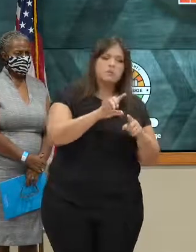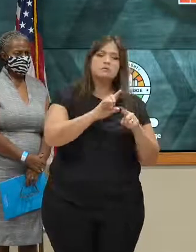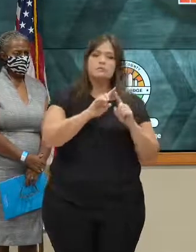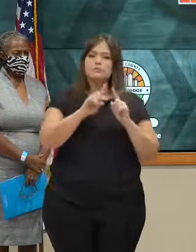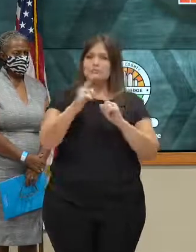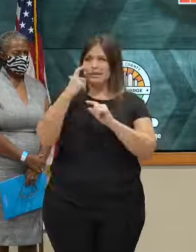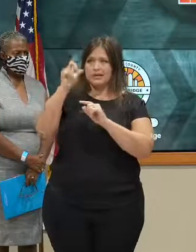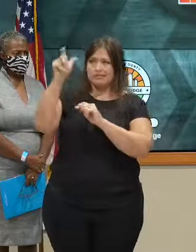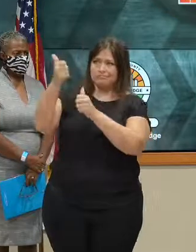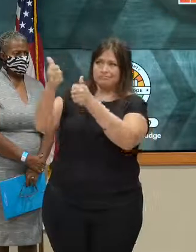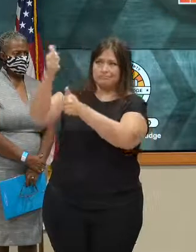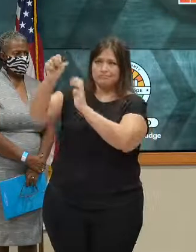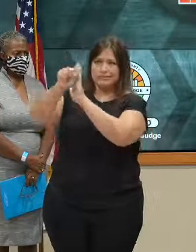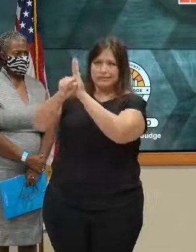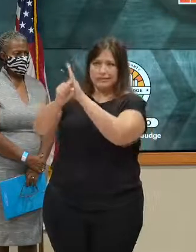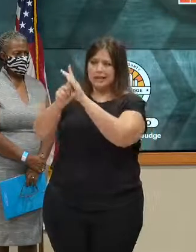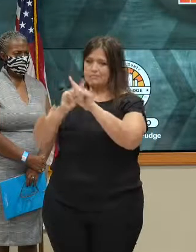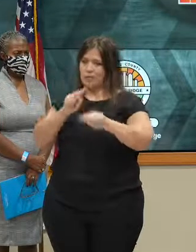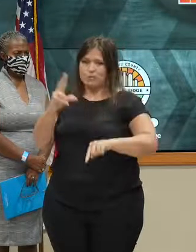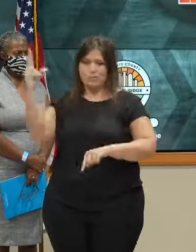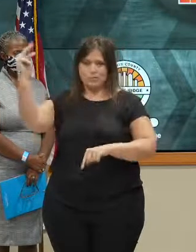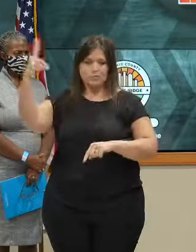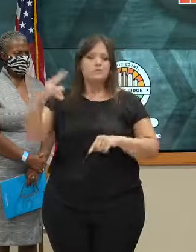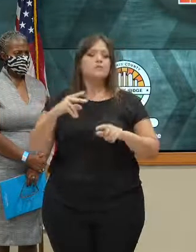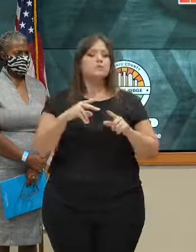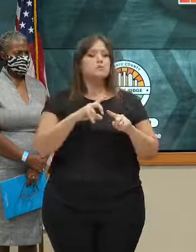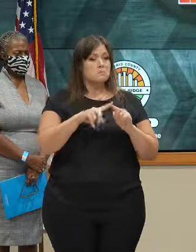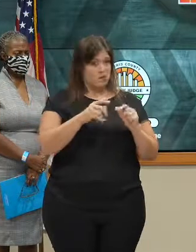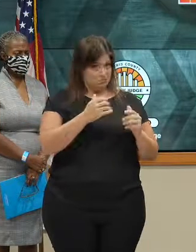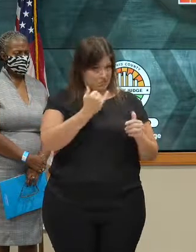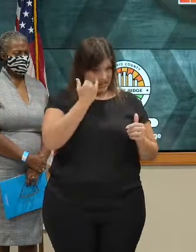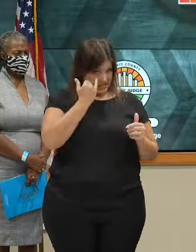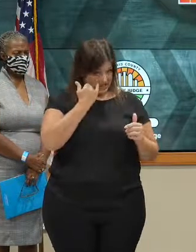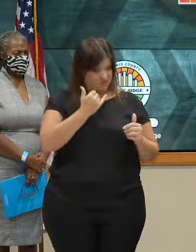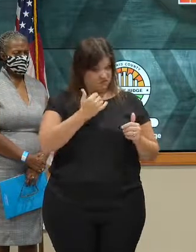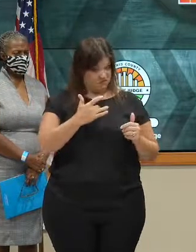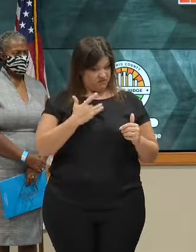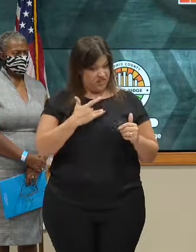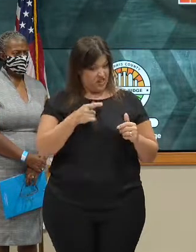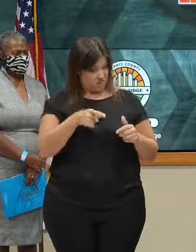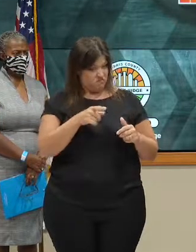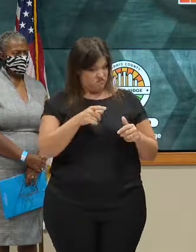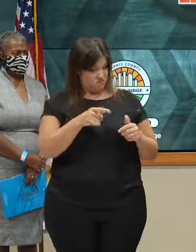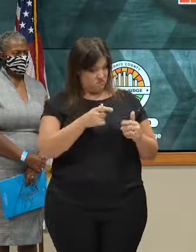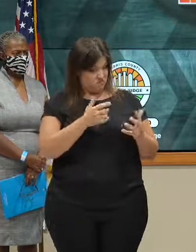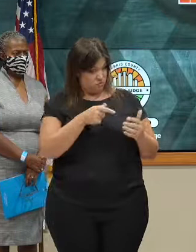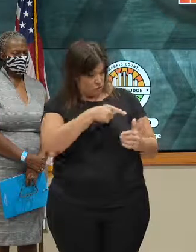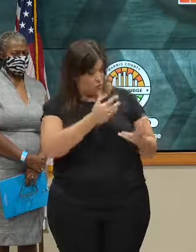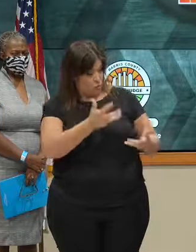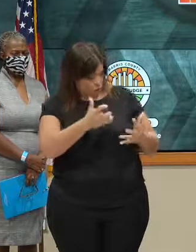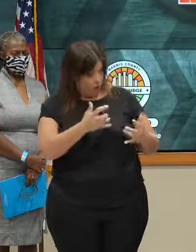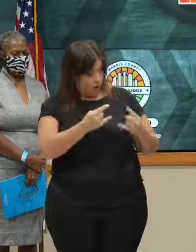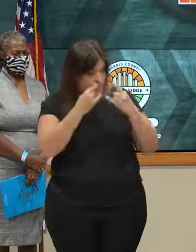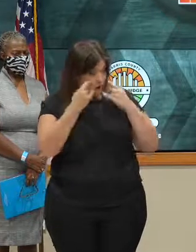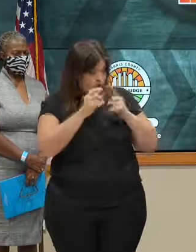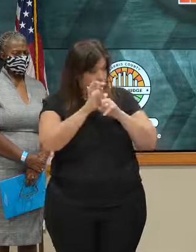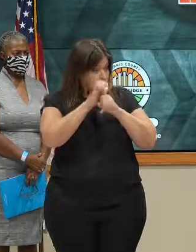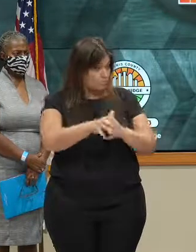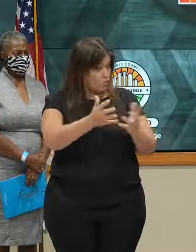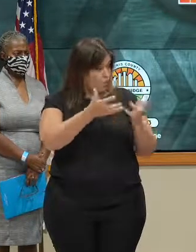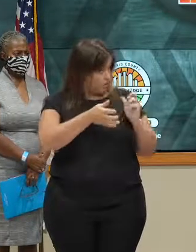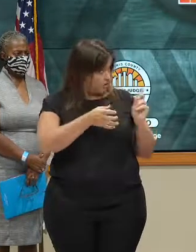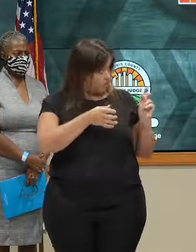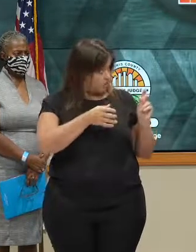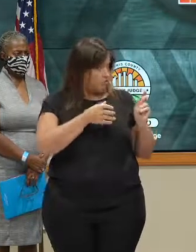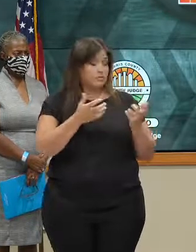if you could, given the numbers? And have there been any conversations with the governor's office about maybe giving counties a little bit more power in this situation? We